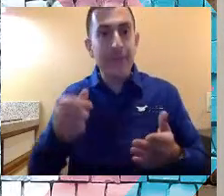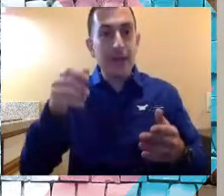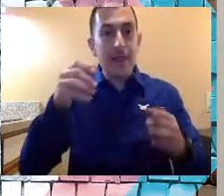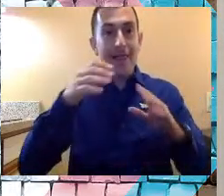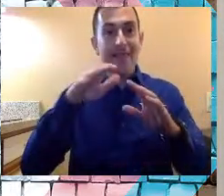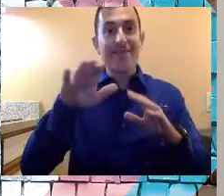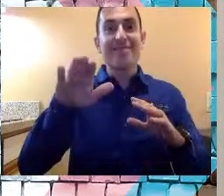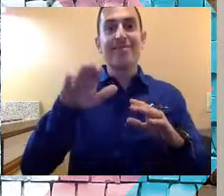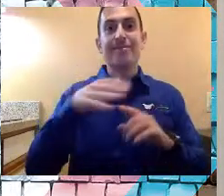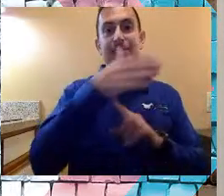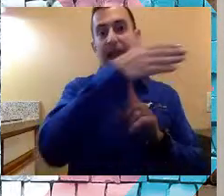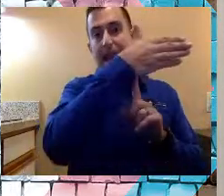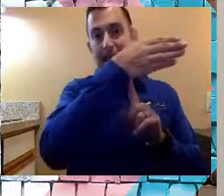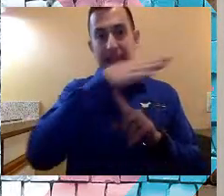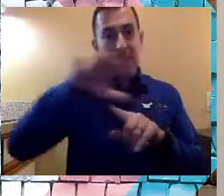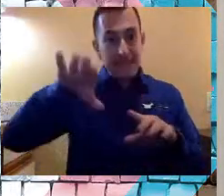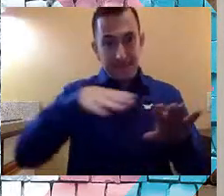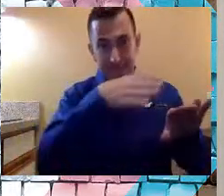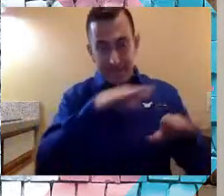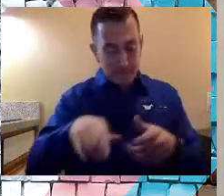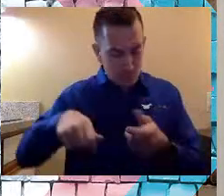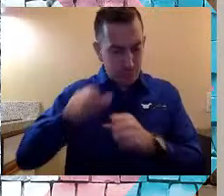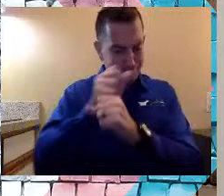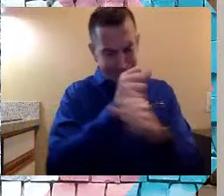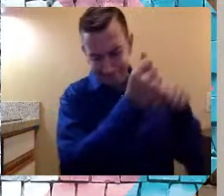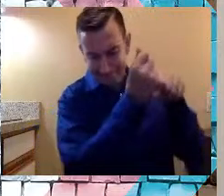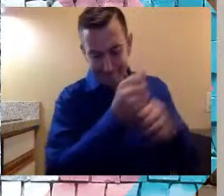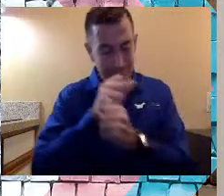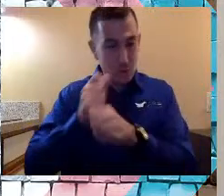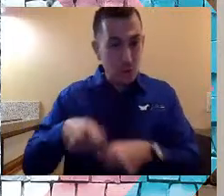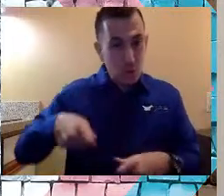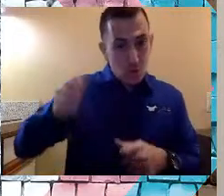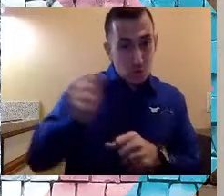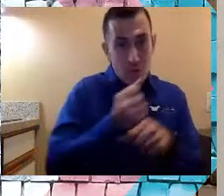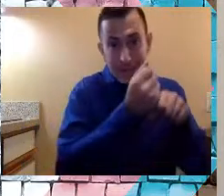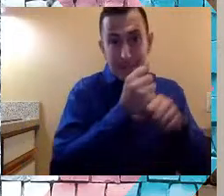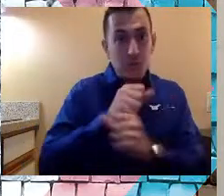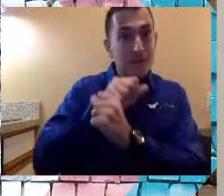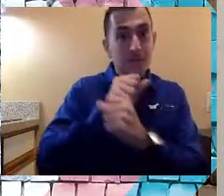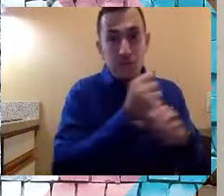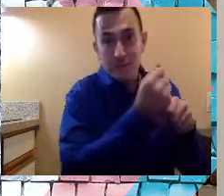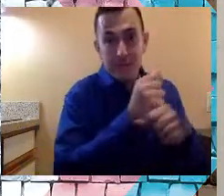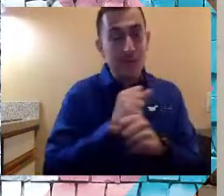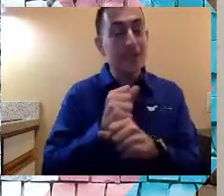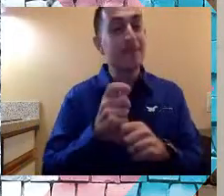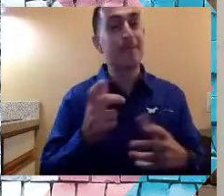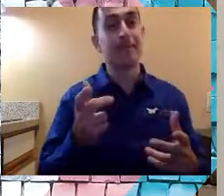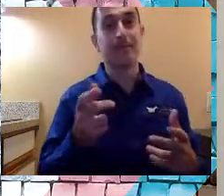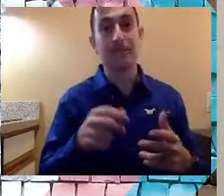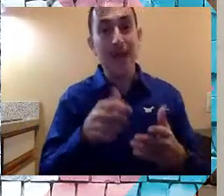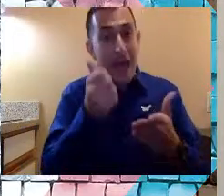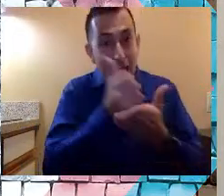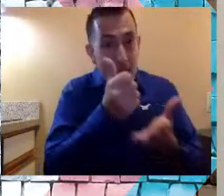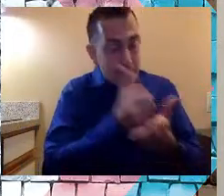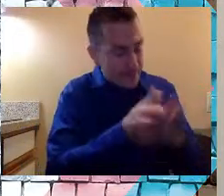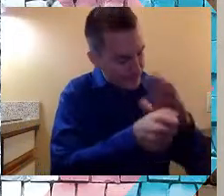at this tortoise is helping a hare into his own shell. Oh my goodness, that's very